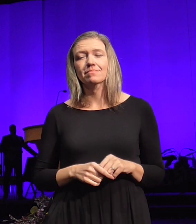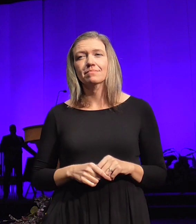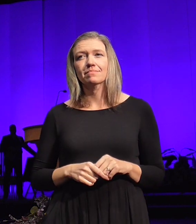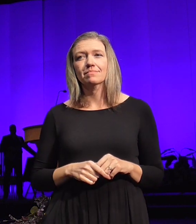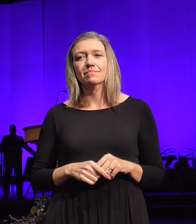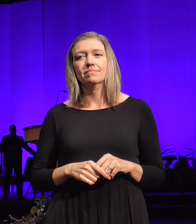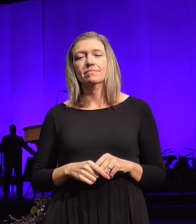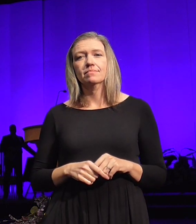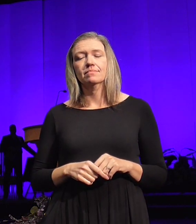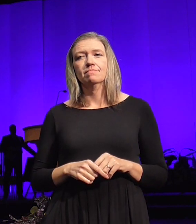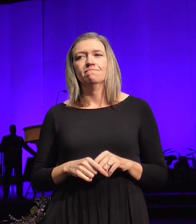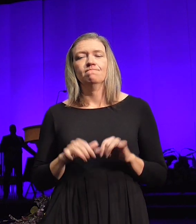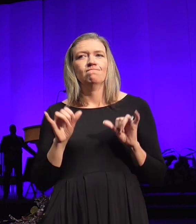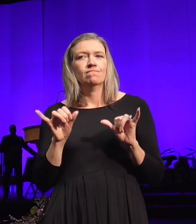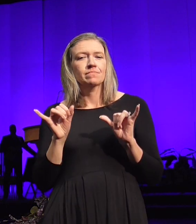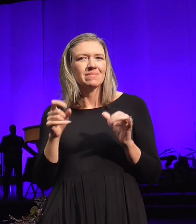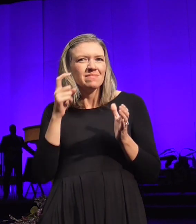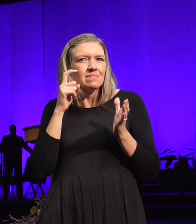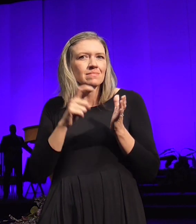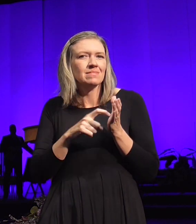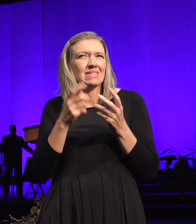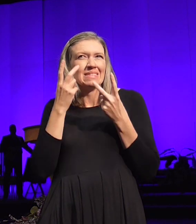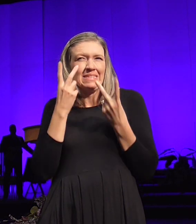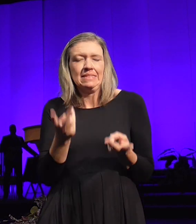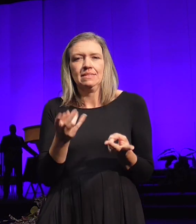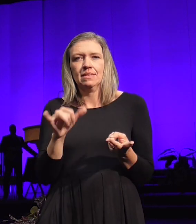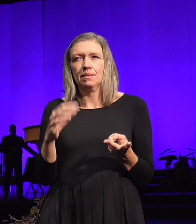Seeing the beauty of that divine love